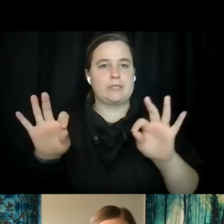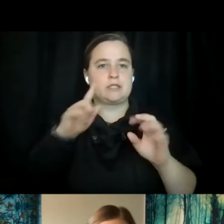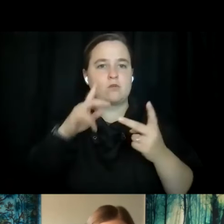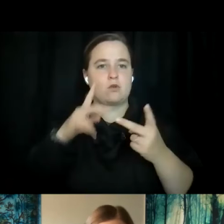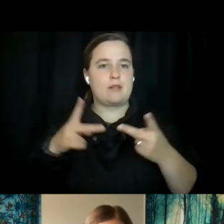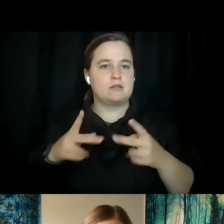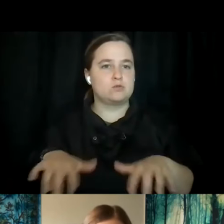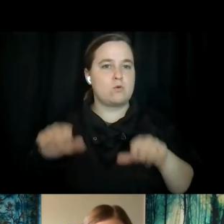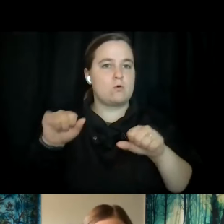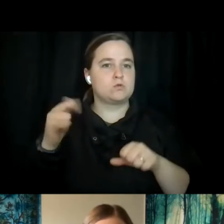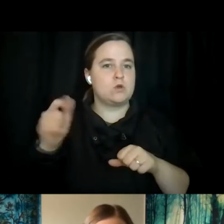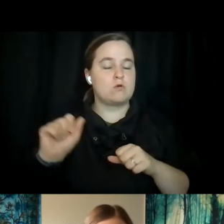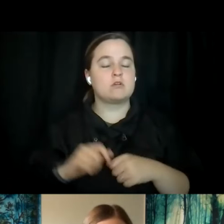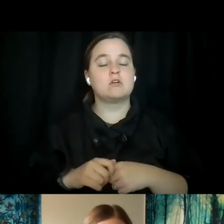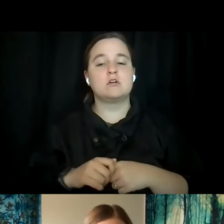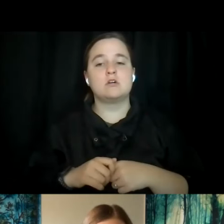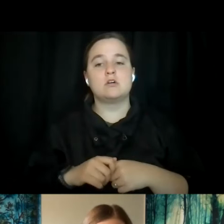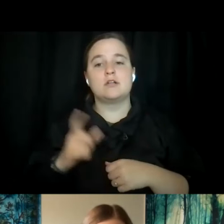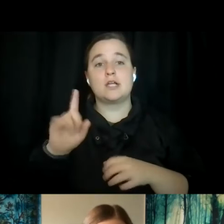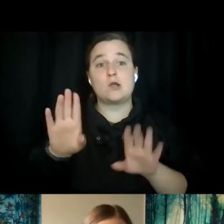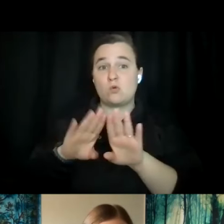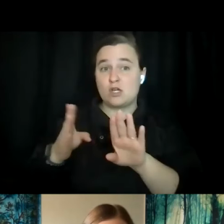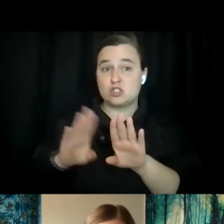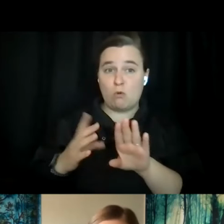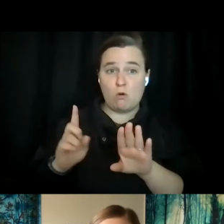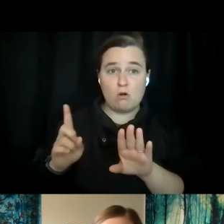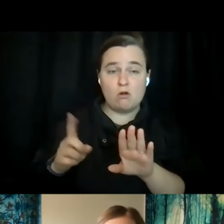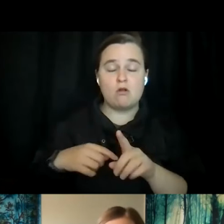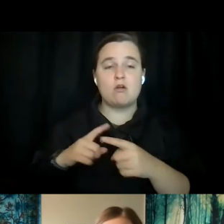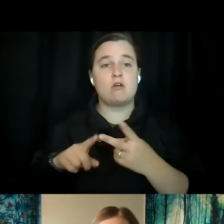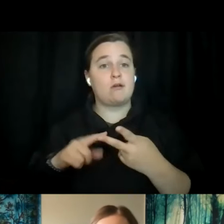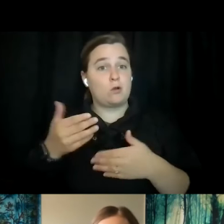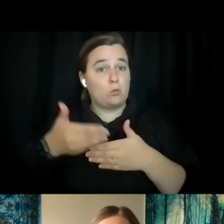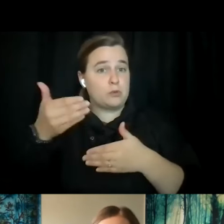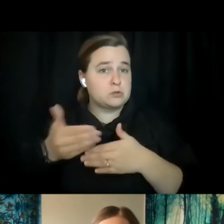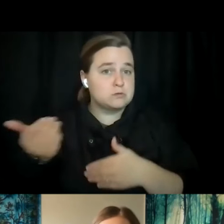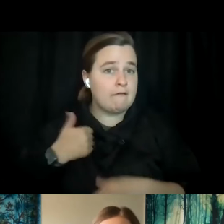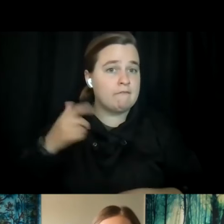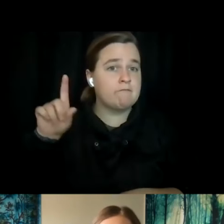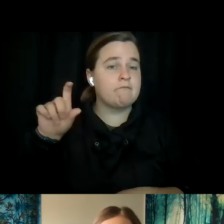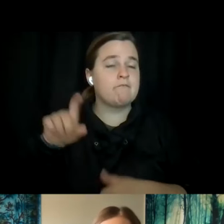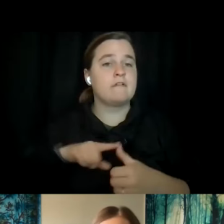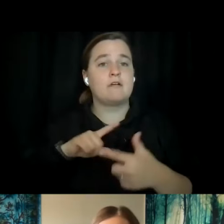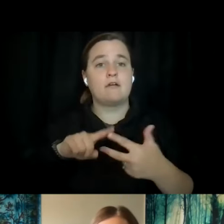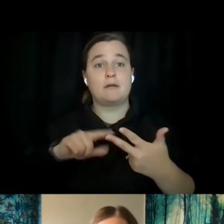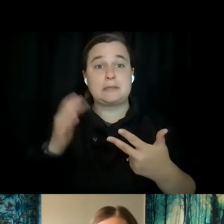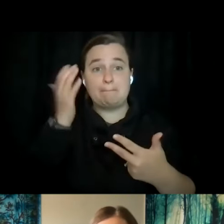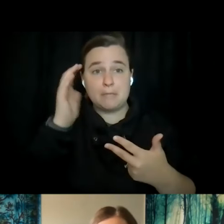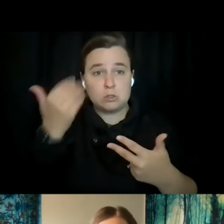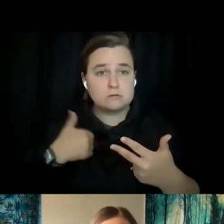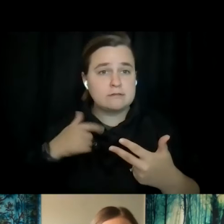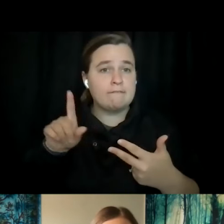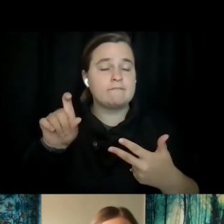in, like where the door is, if there are windows, whether or not there are mirrors, things,